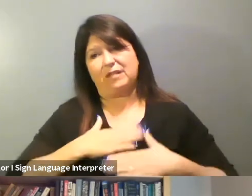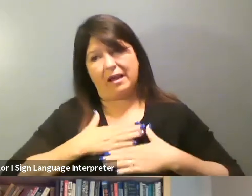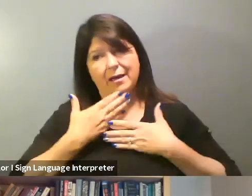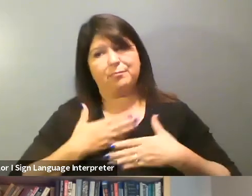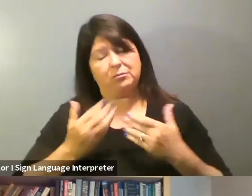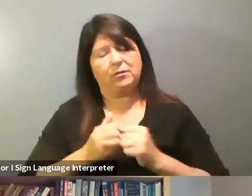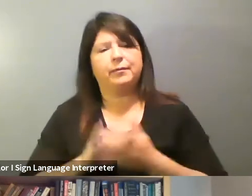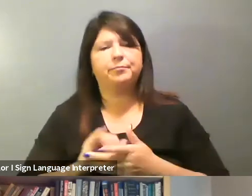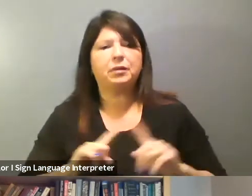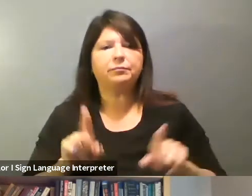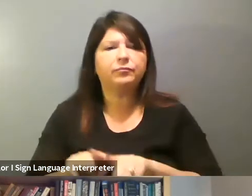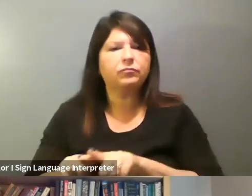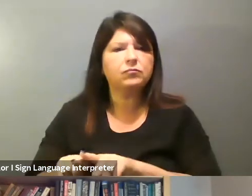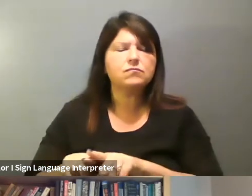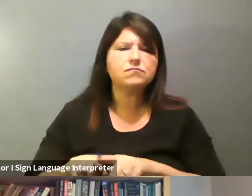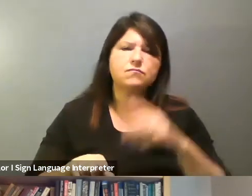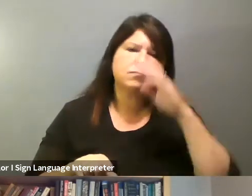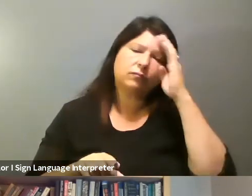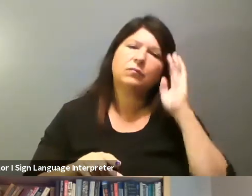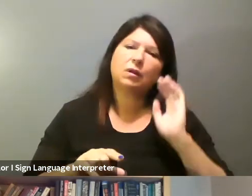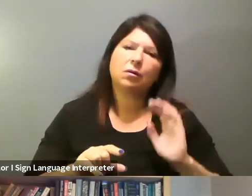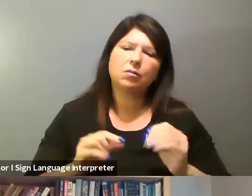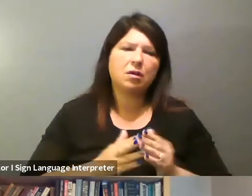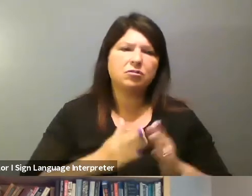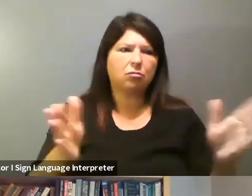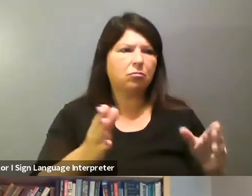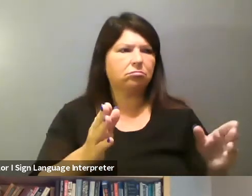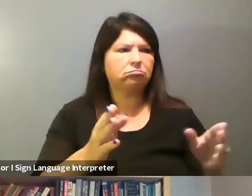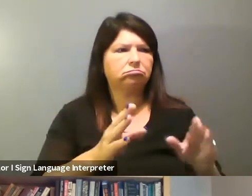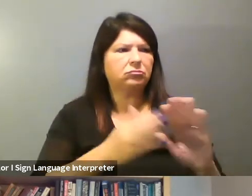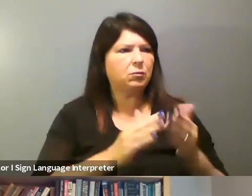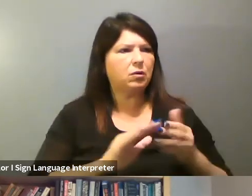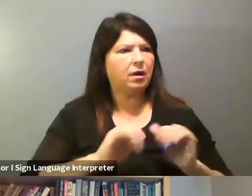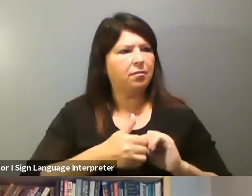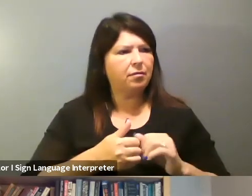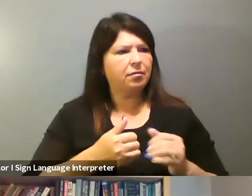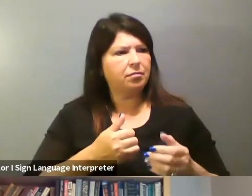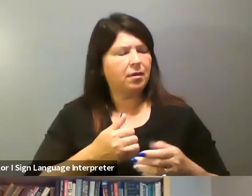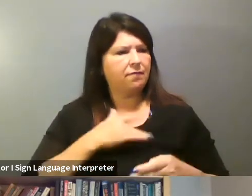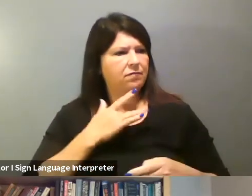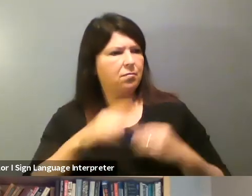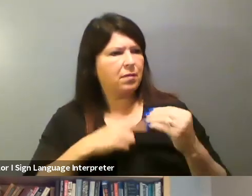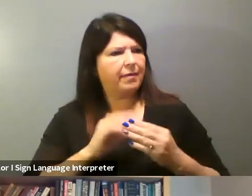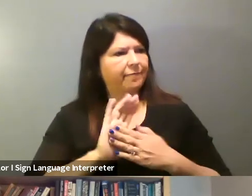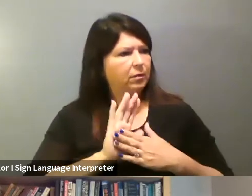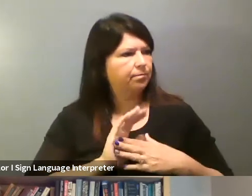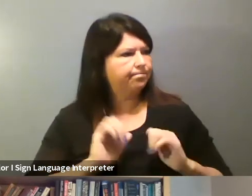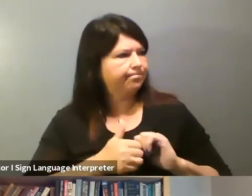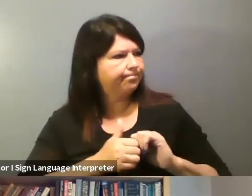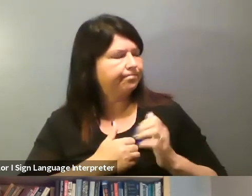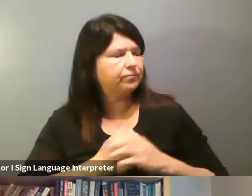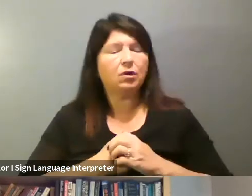viewing audience? How has this film been received? Well, we were able to have one great